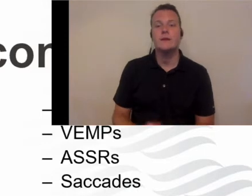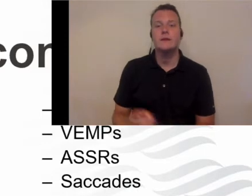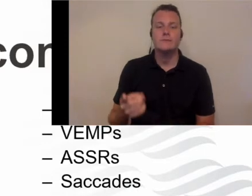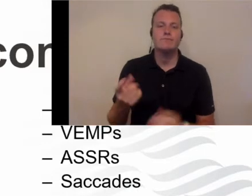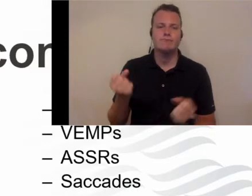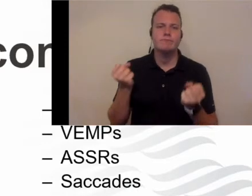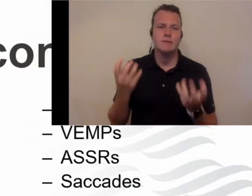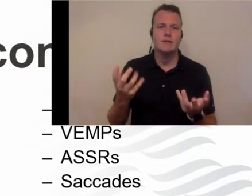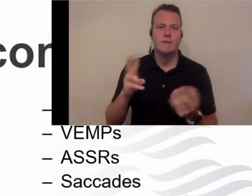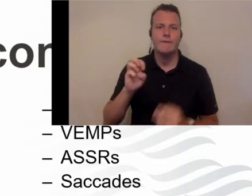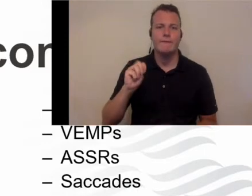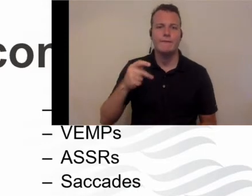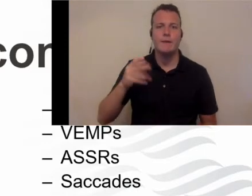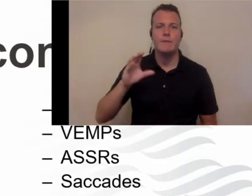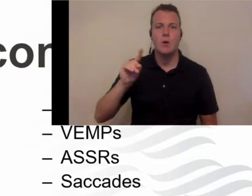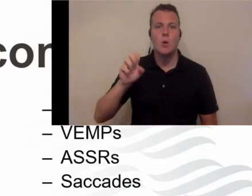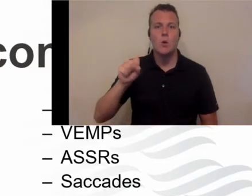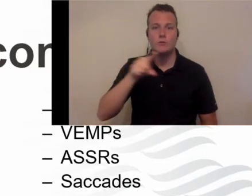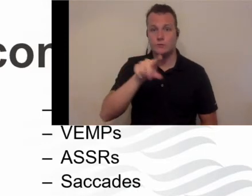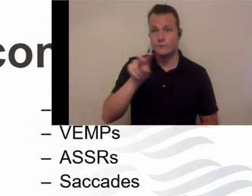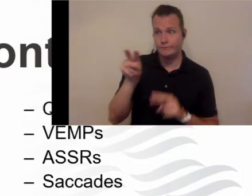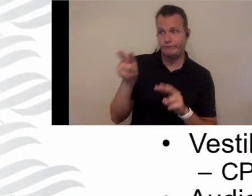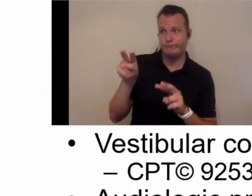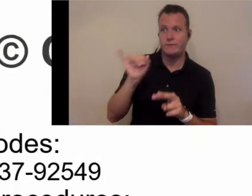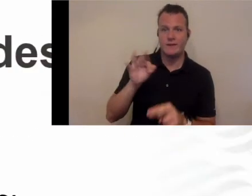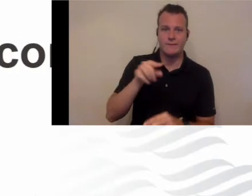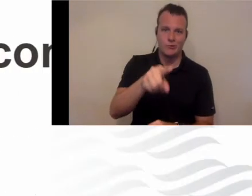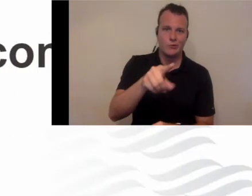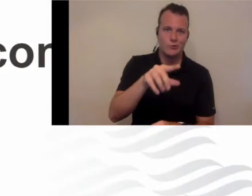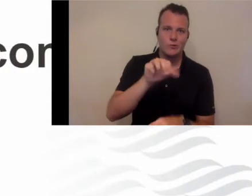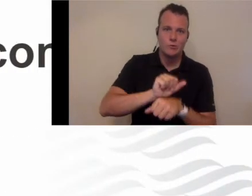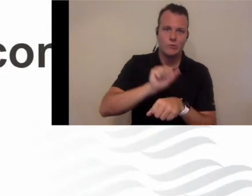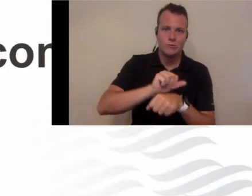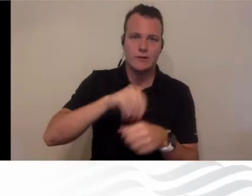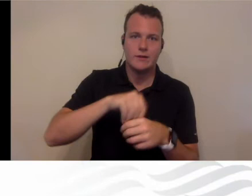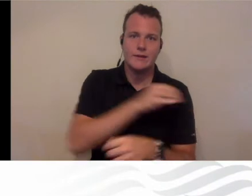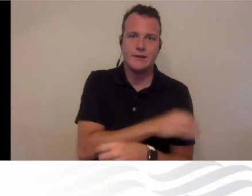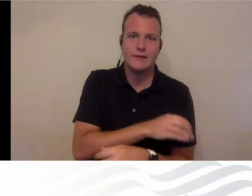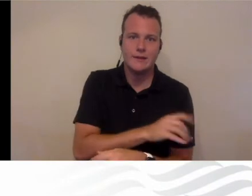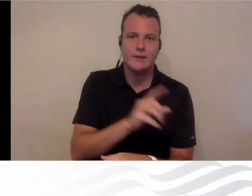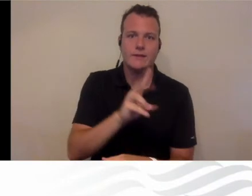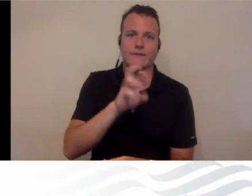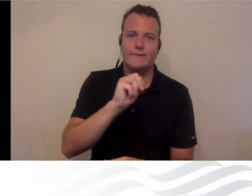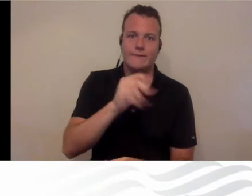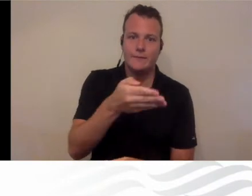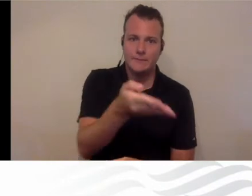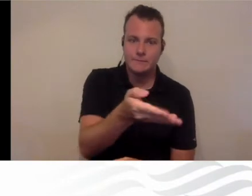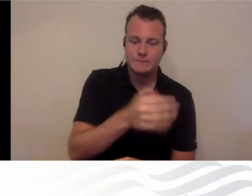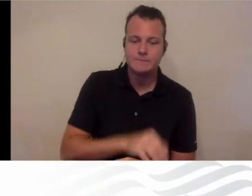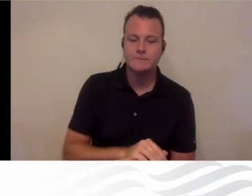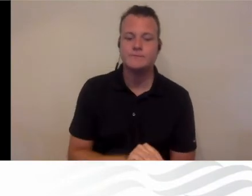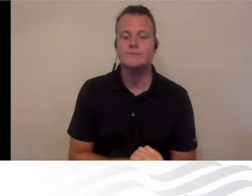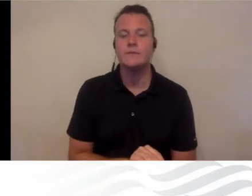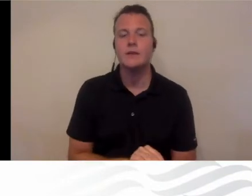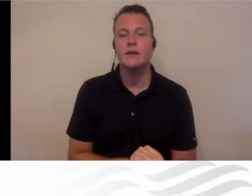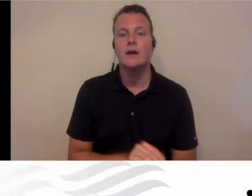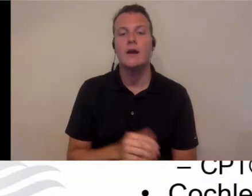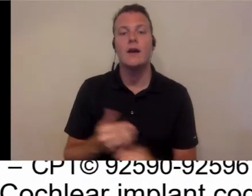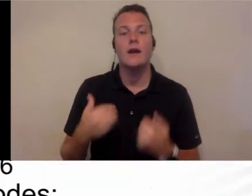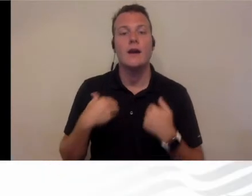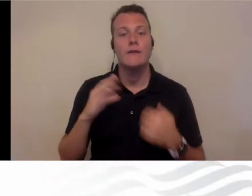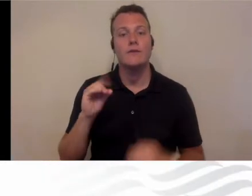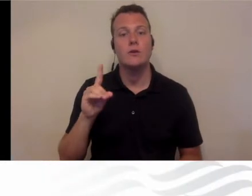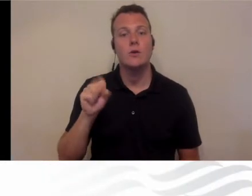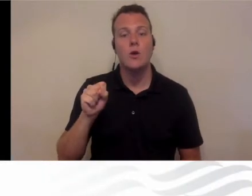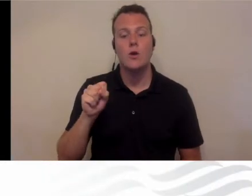look forward to that if you're in a facility where VEMPs are being performed. Here are the codes just kind of grouped by